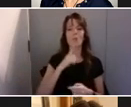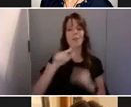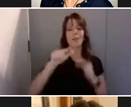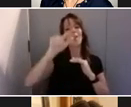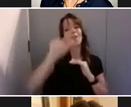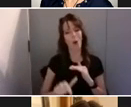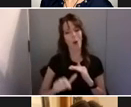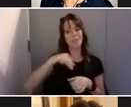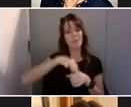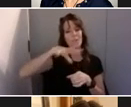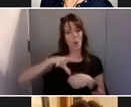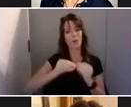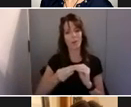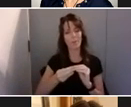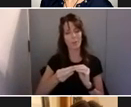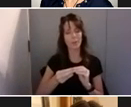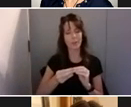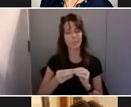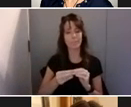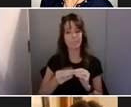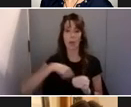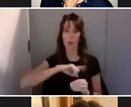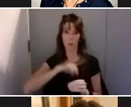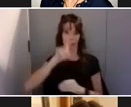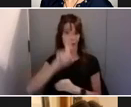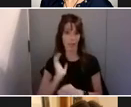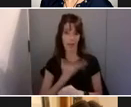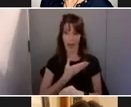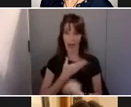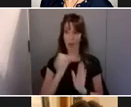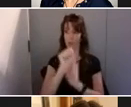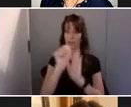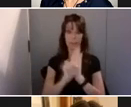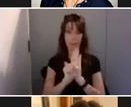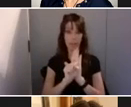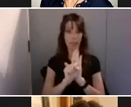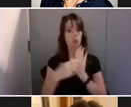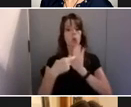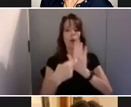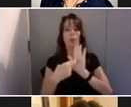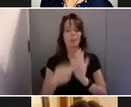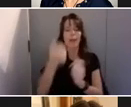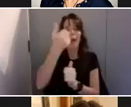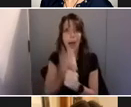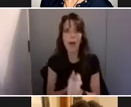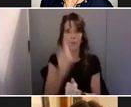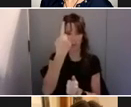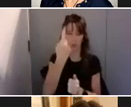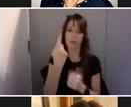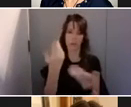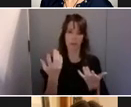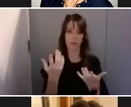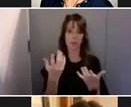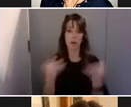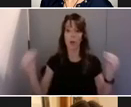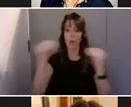turnout. And we really need our state to represent everyone. And the more